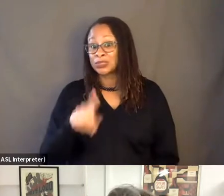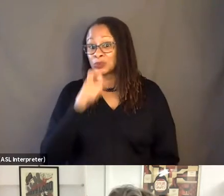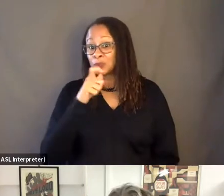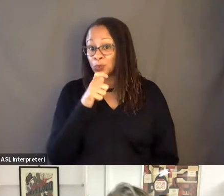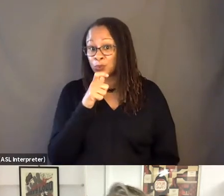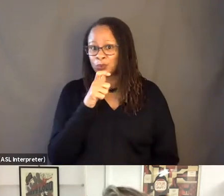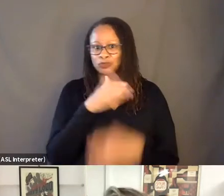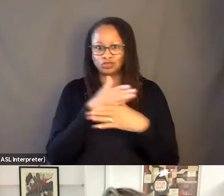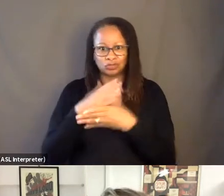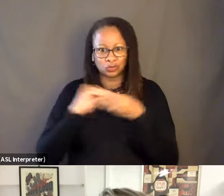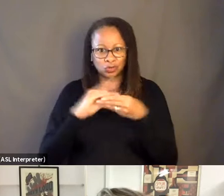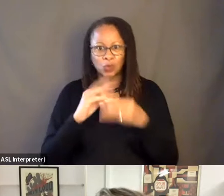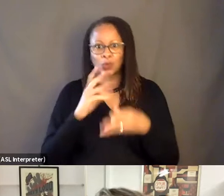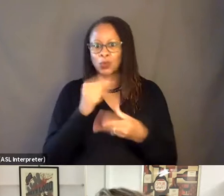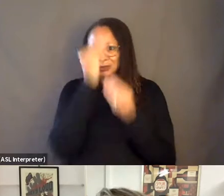story, and